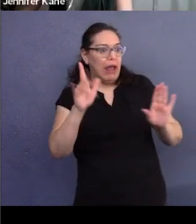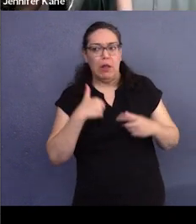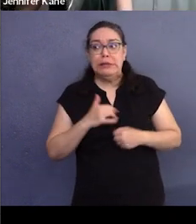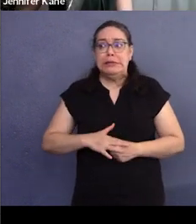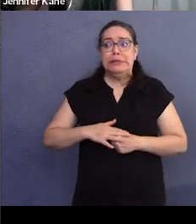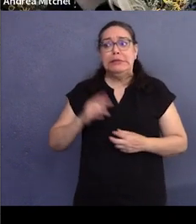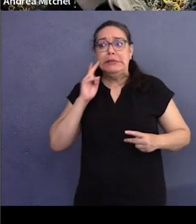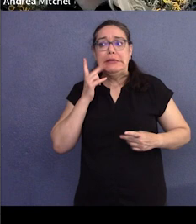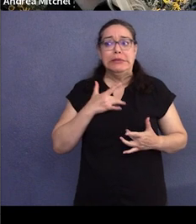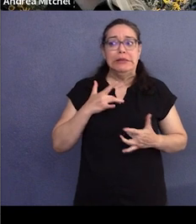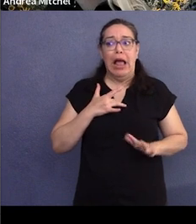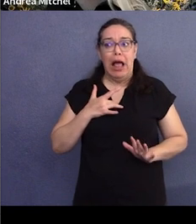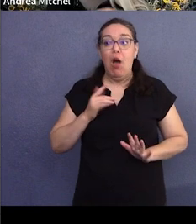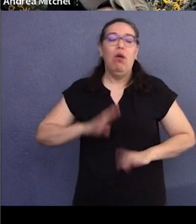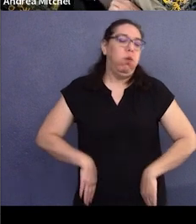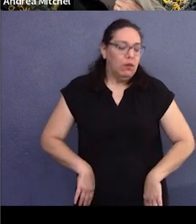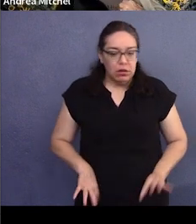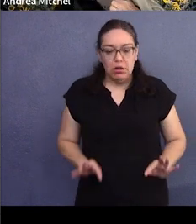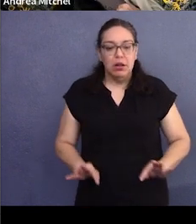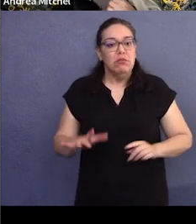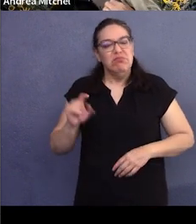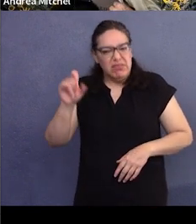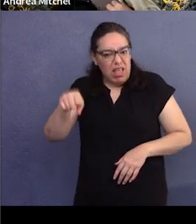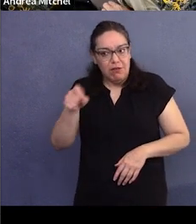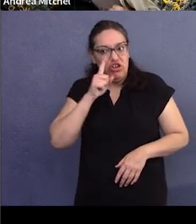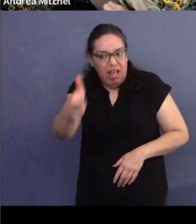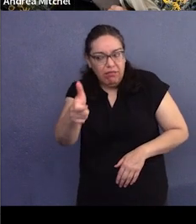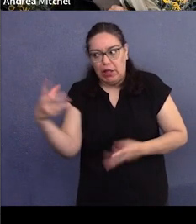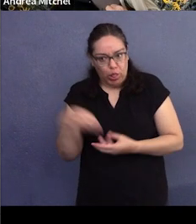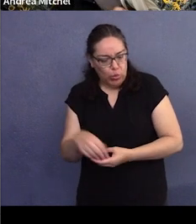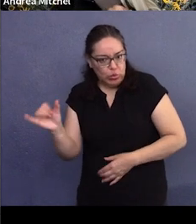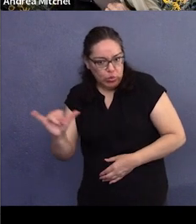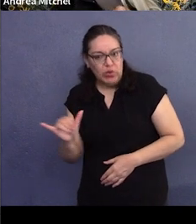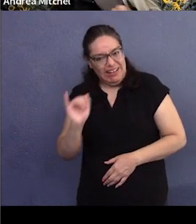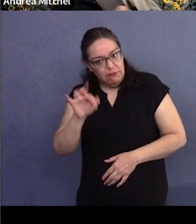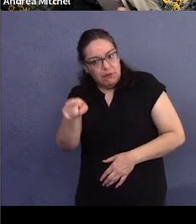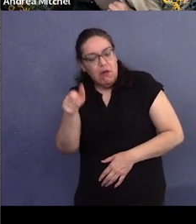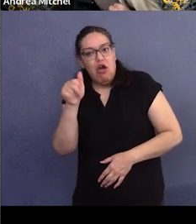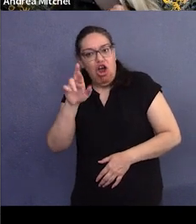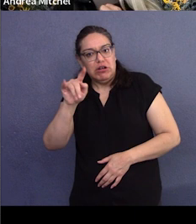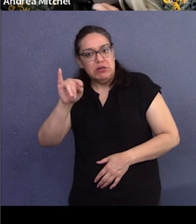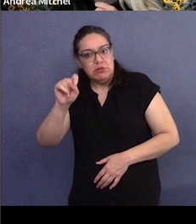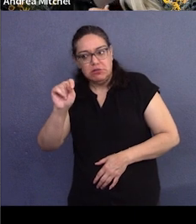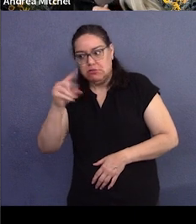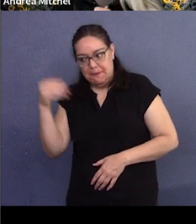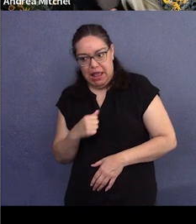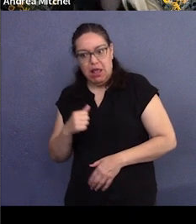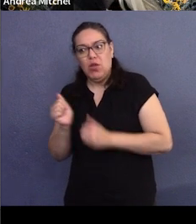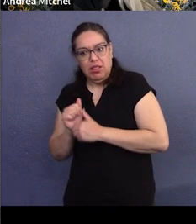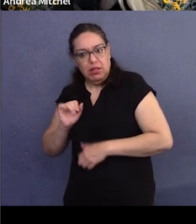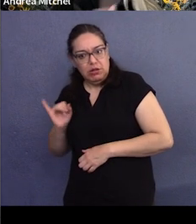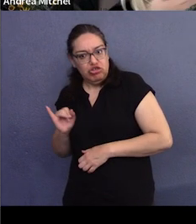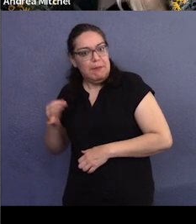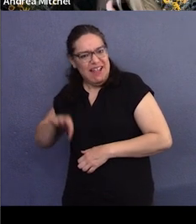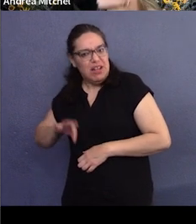out. Yeah. So you should, but everything, I went through and checked everything. So everything should work. Again, save it as a master. If you do have